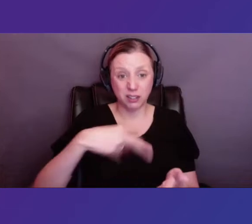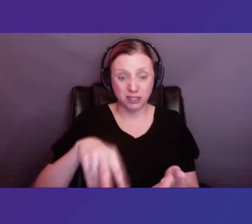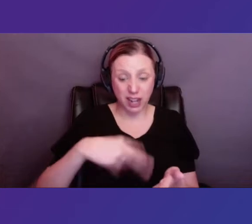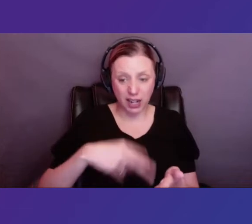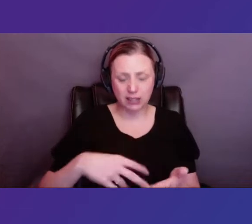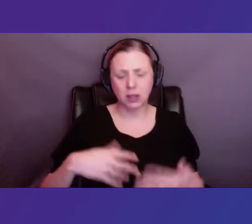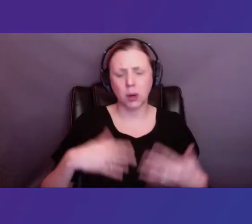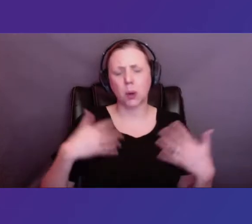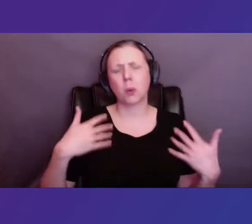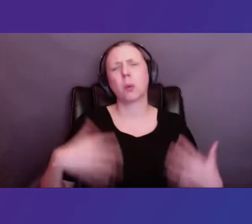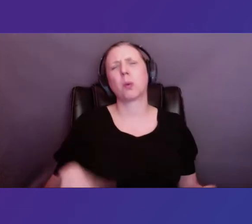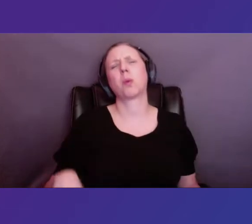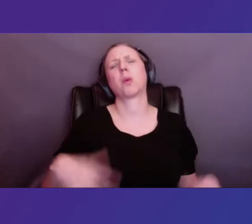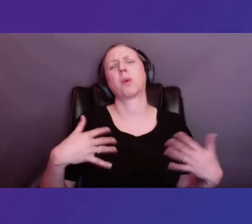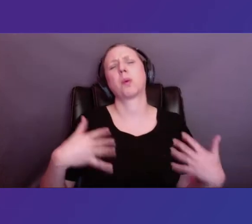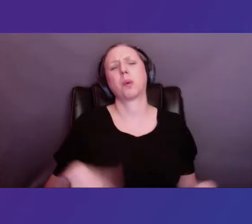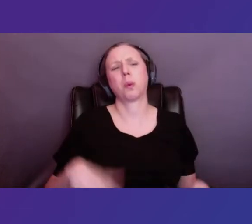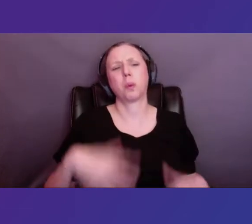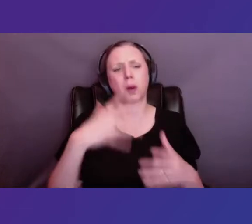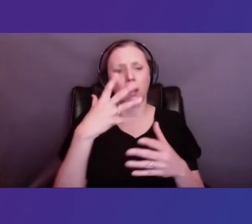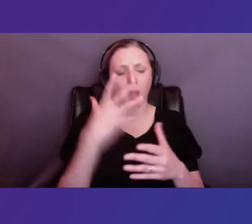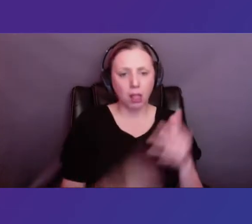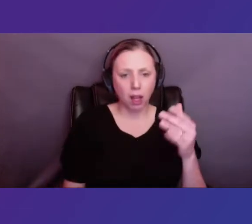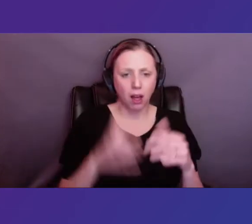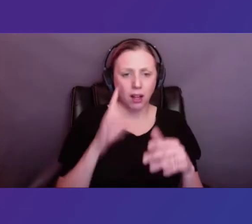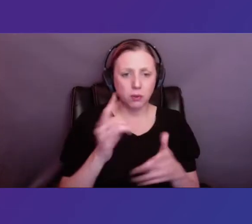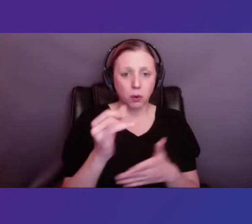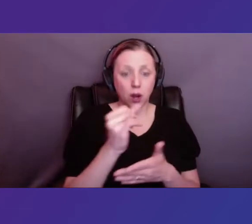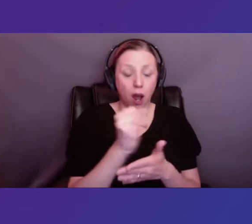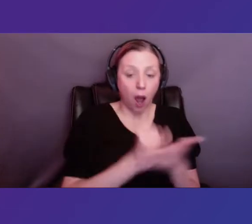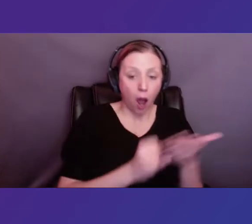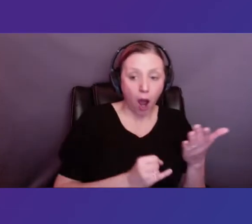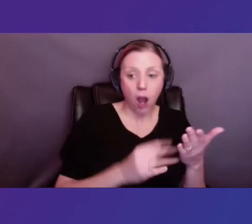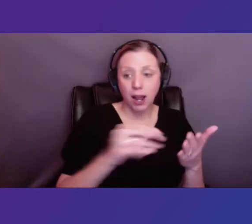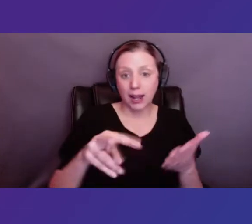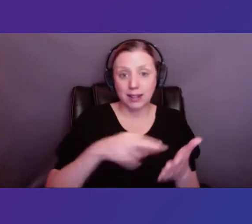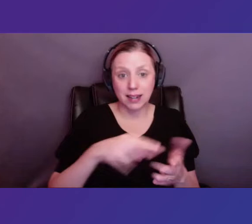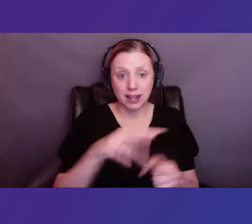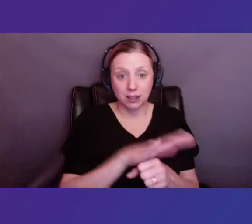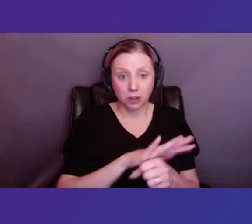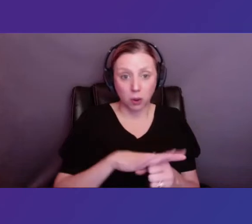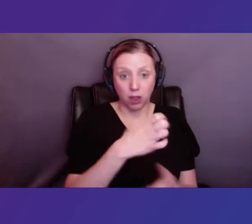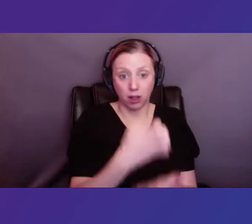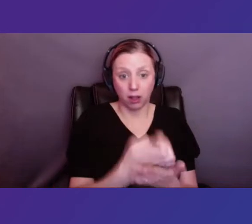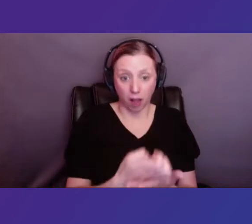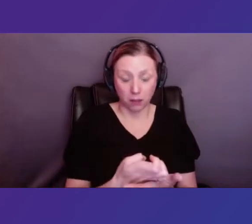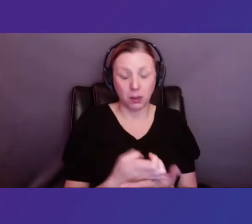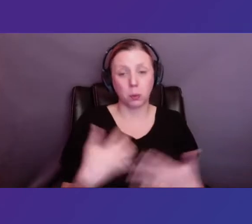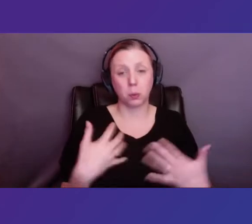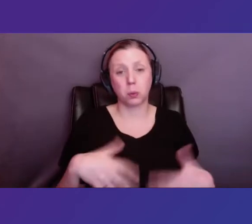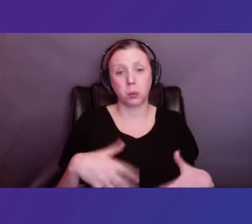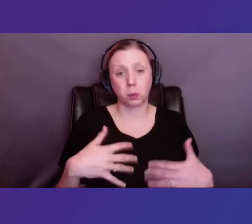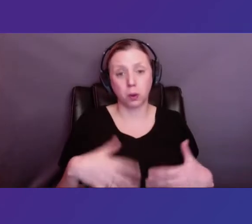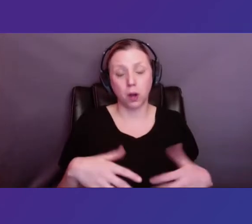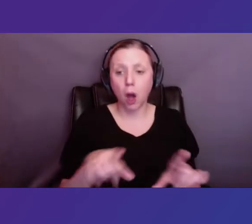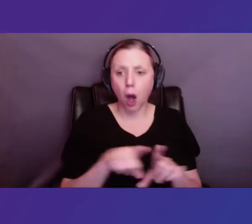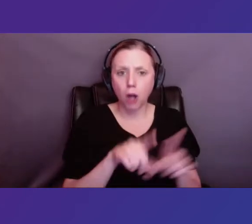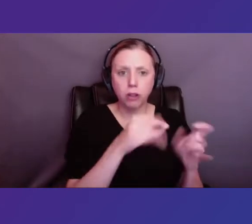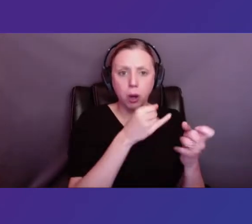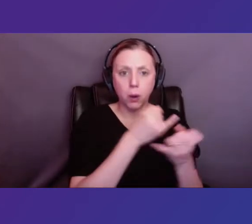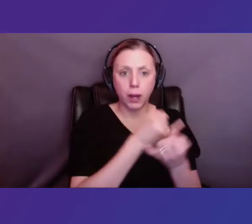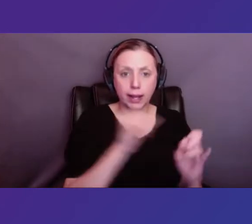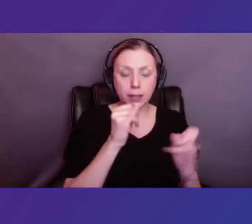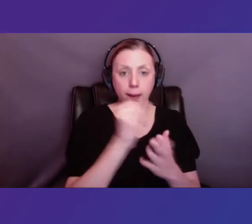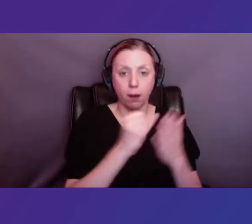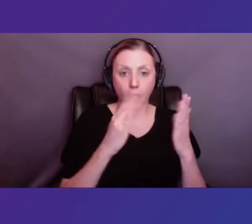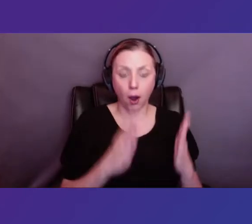huge loss for our dance and arts local economy. And of course, independent artists were naming